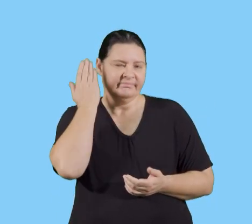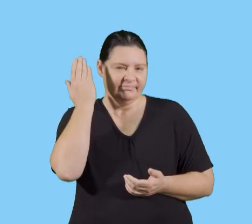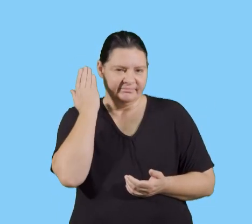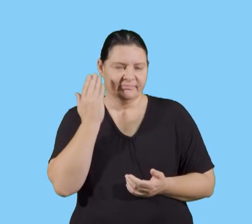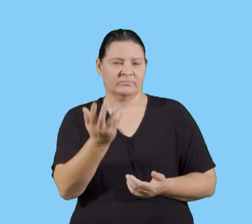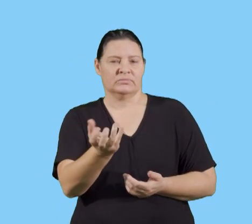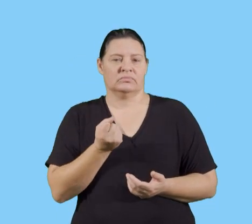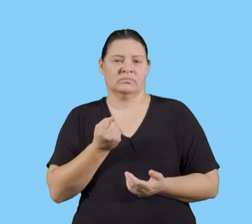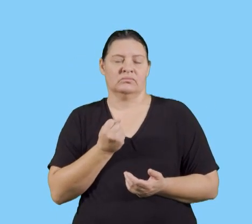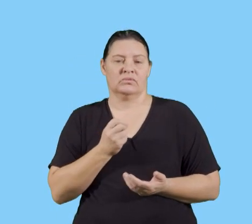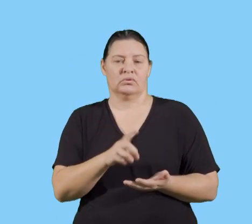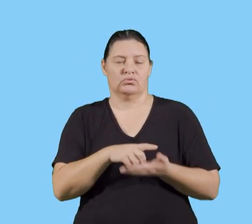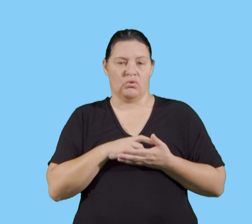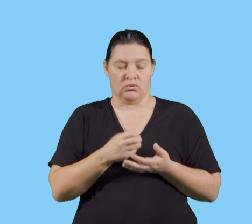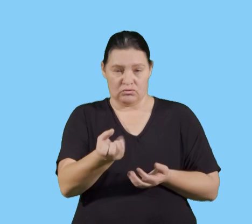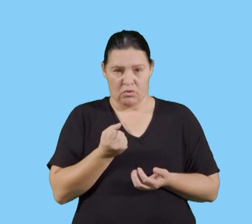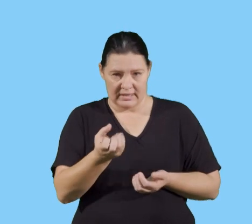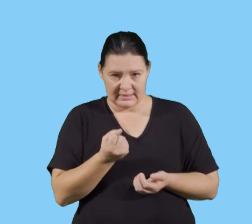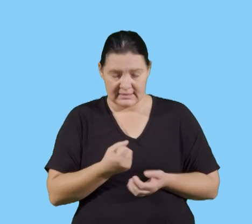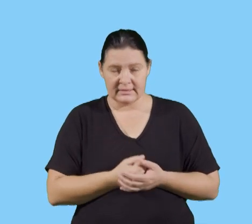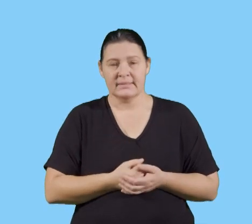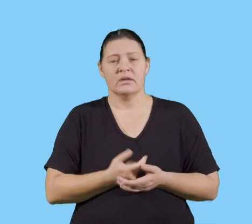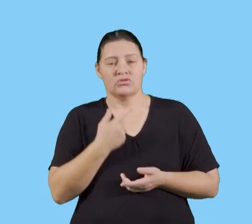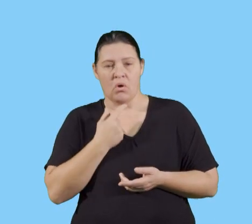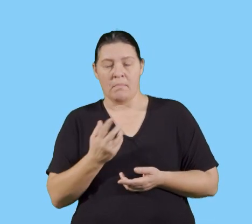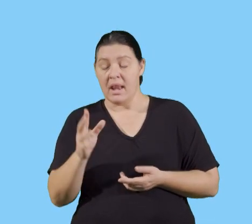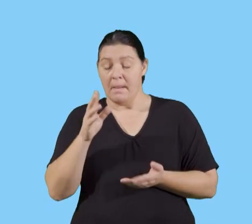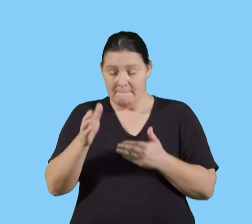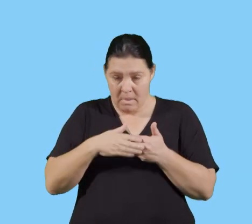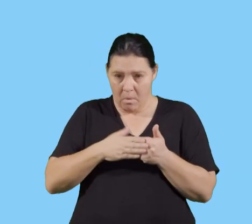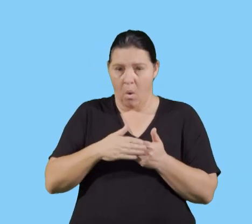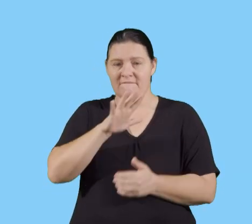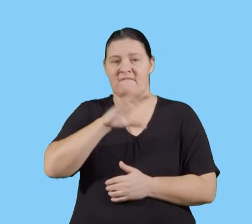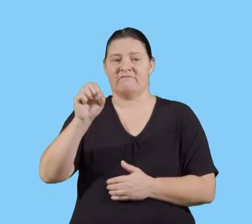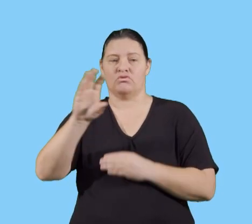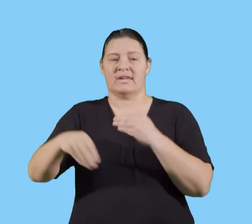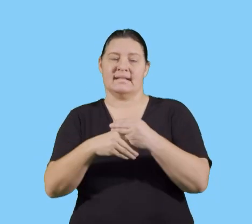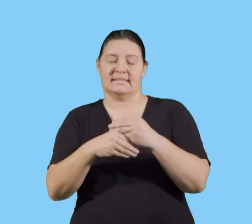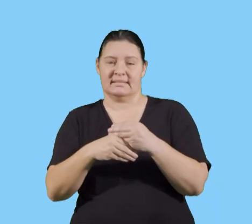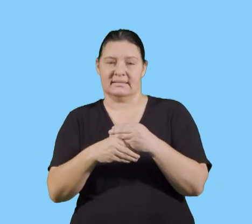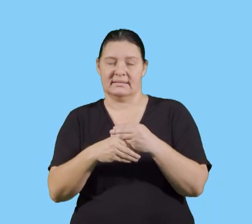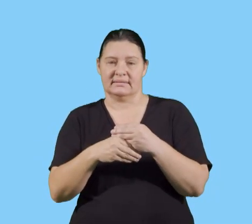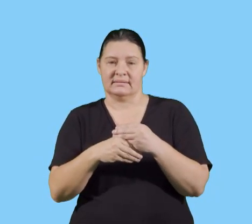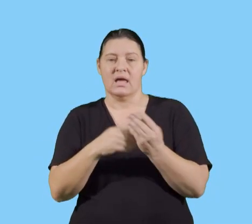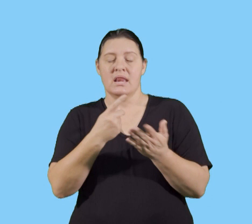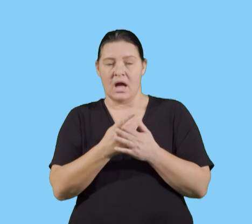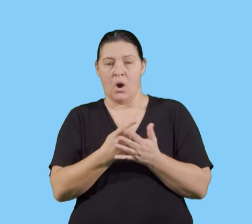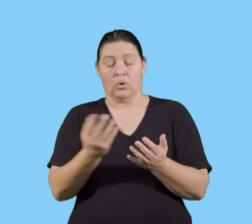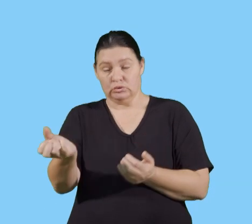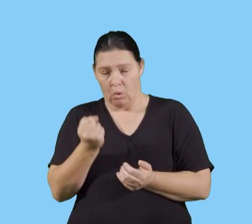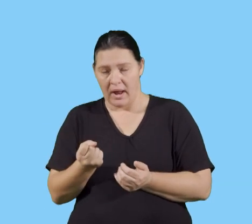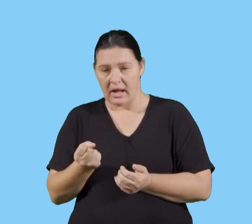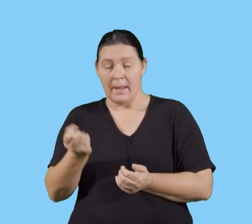previously taken. Now, I have now taken 500. So you see, that my drawings is increasing